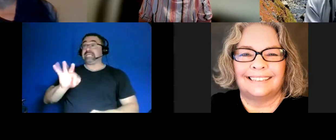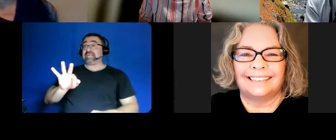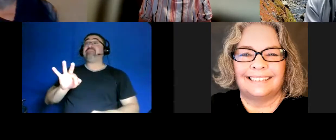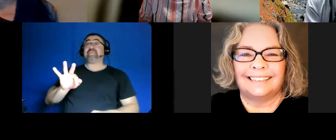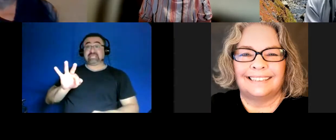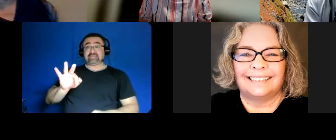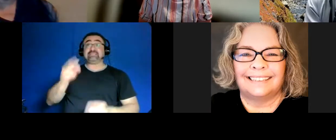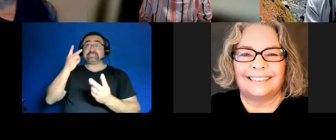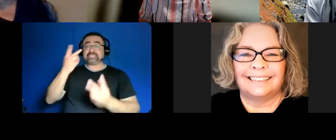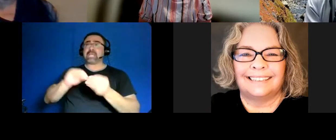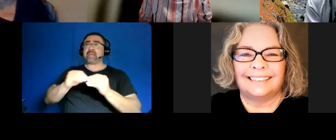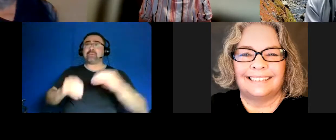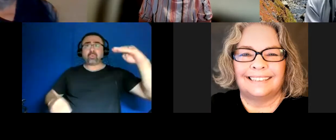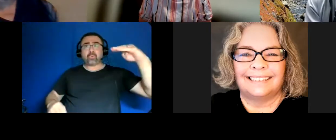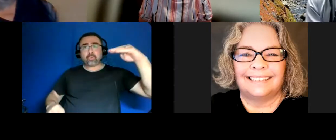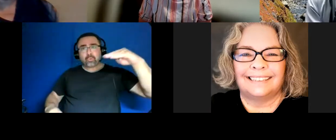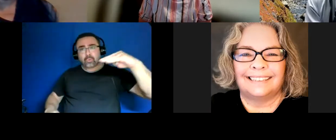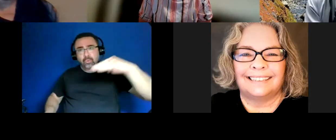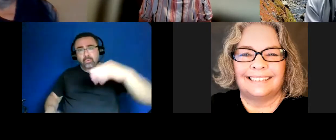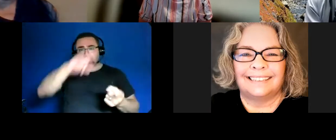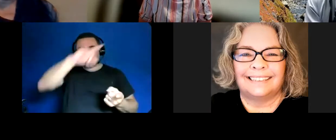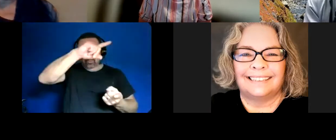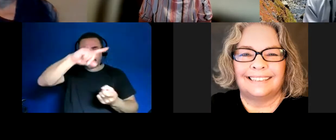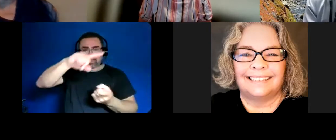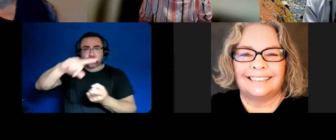a reduction in cases